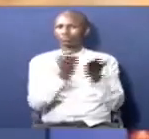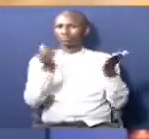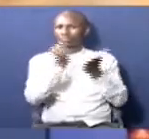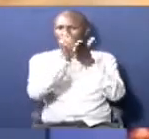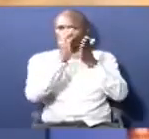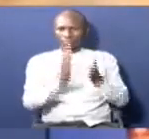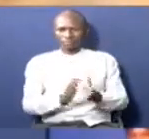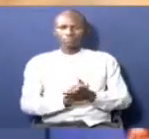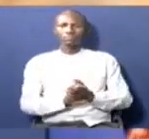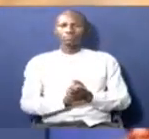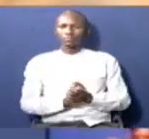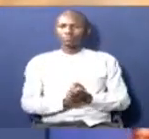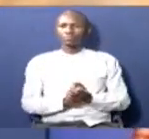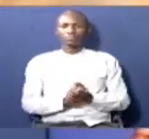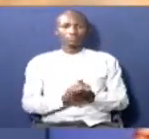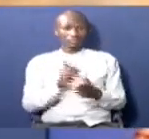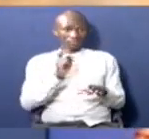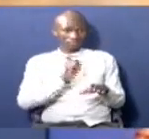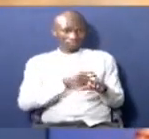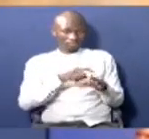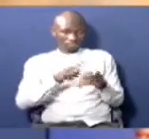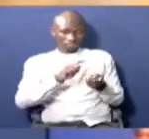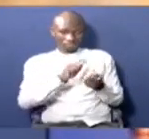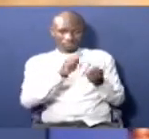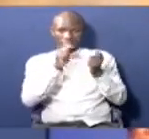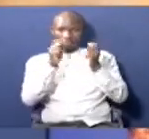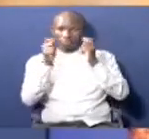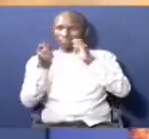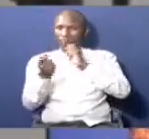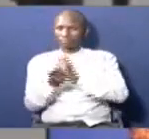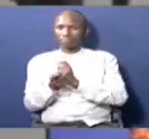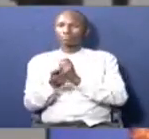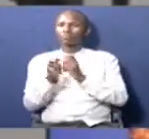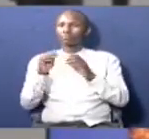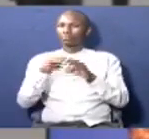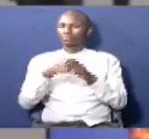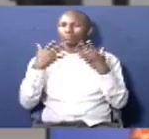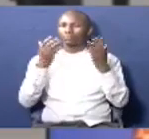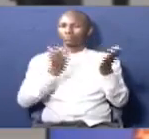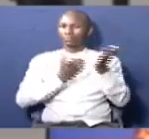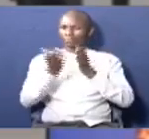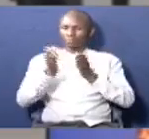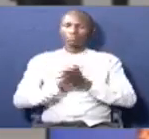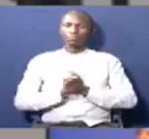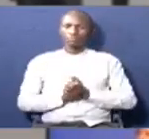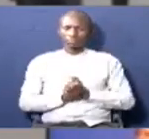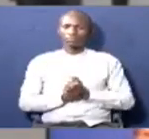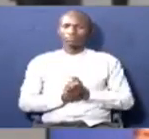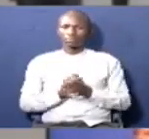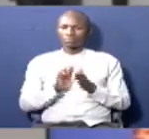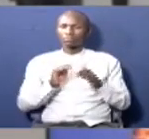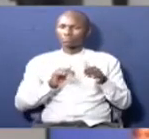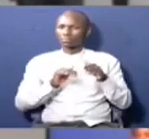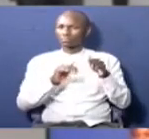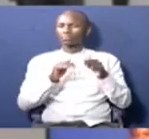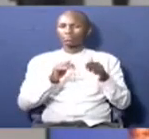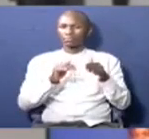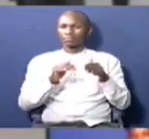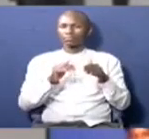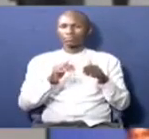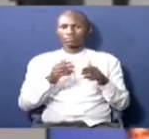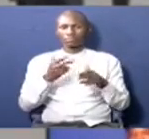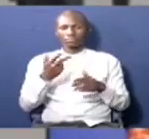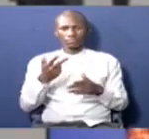officers, as you formally transition into the ranks of the service, the following three hallowed